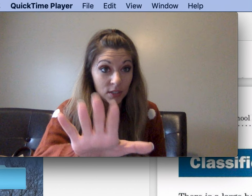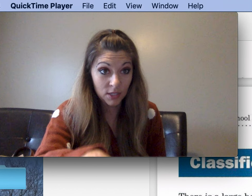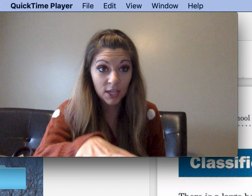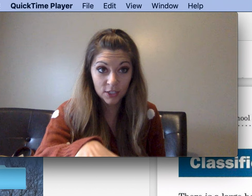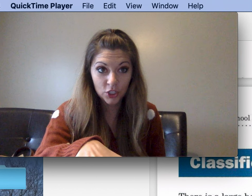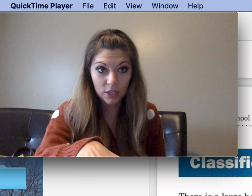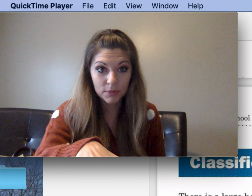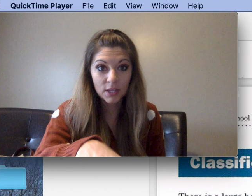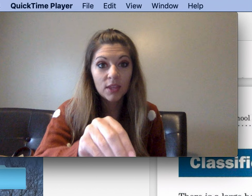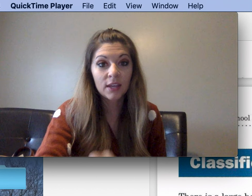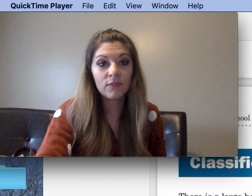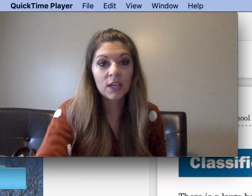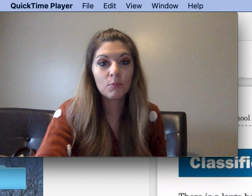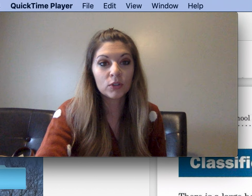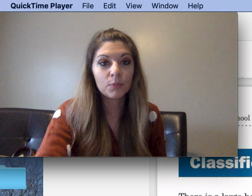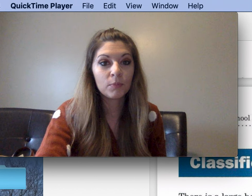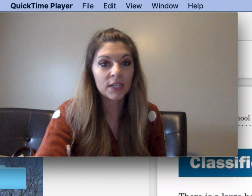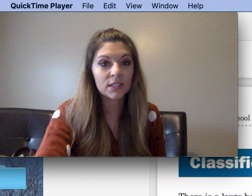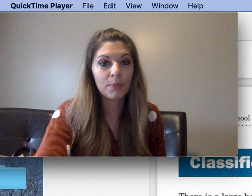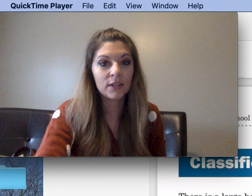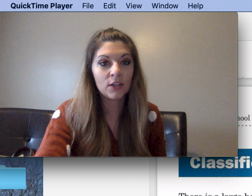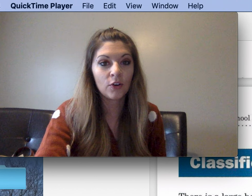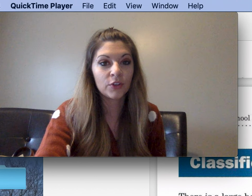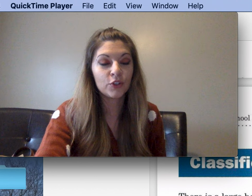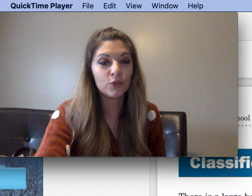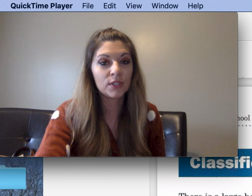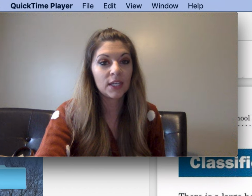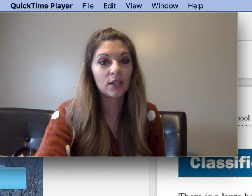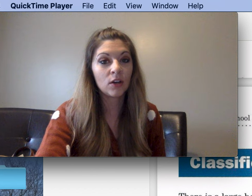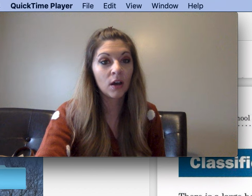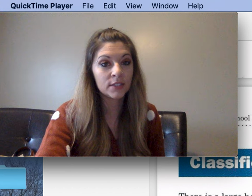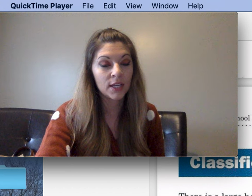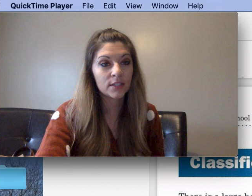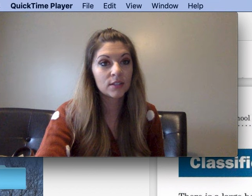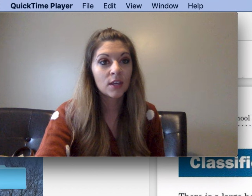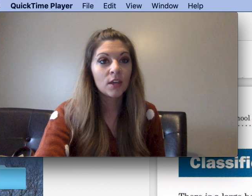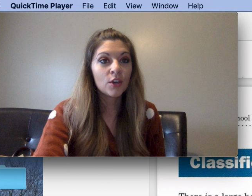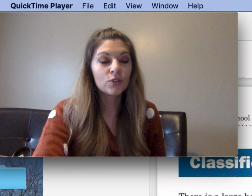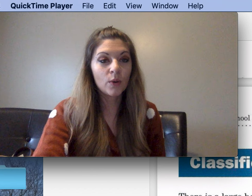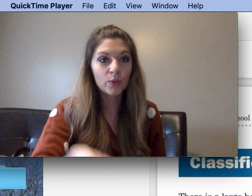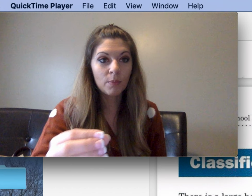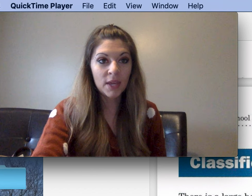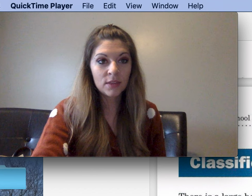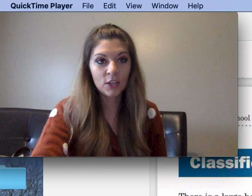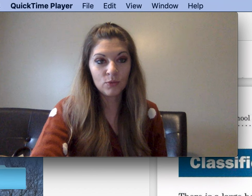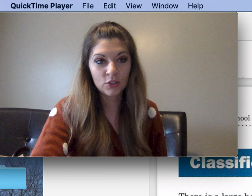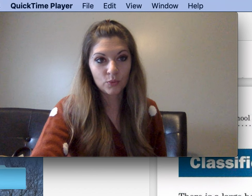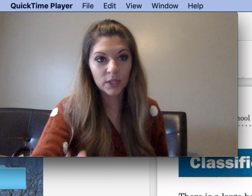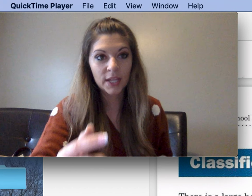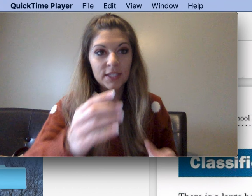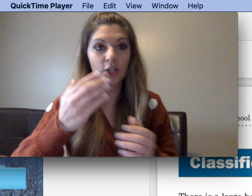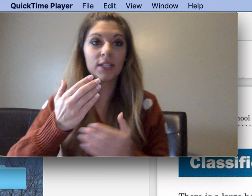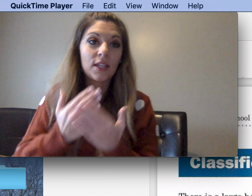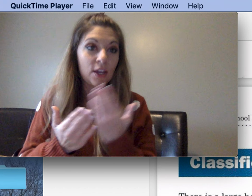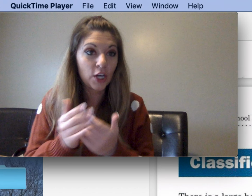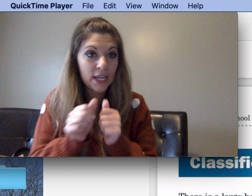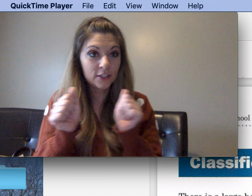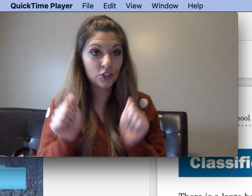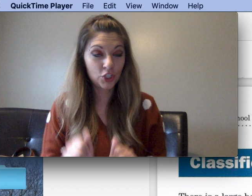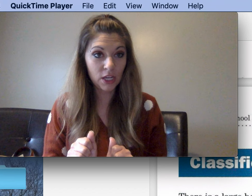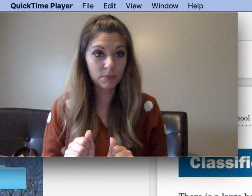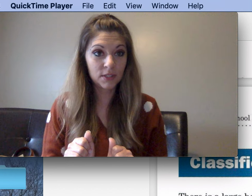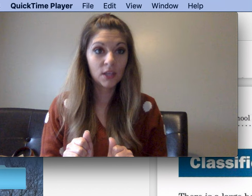shapes that convey multiple meanings depending on their use and context. So the main thing you need to realize here is that they